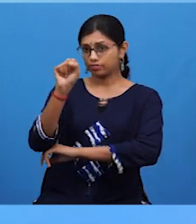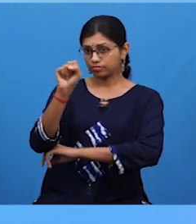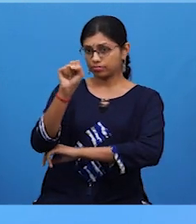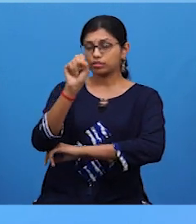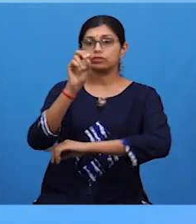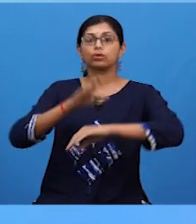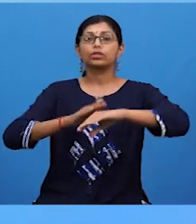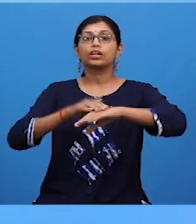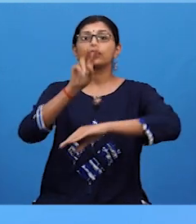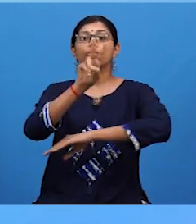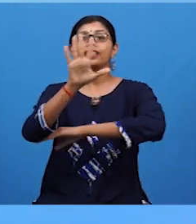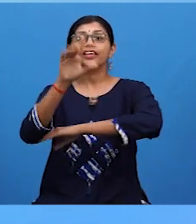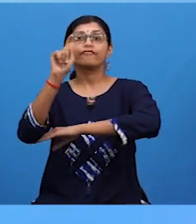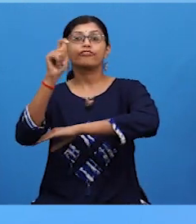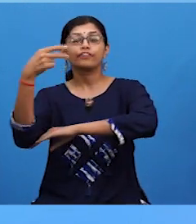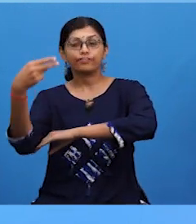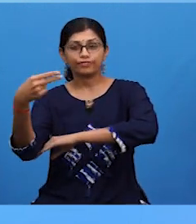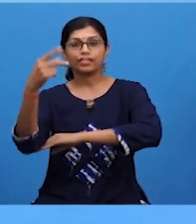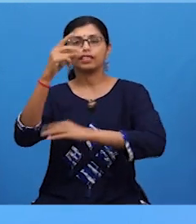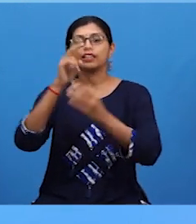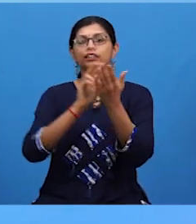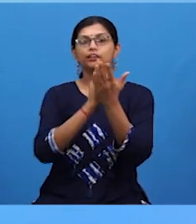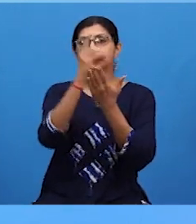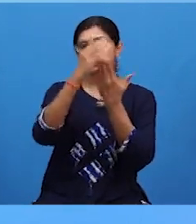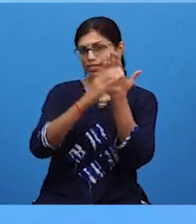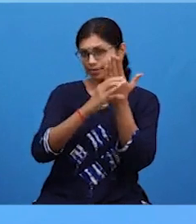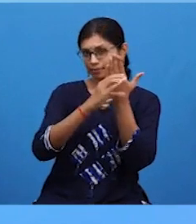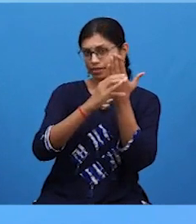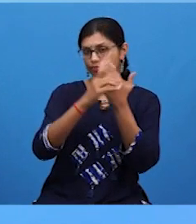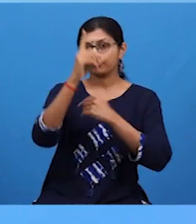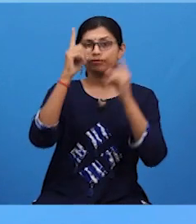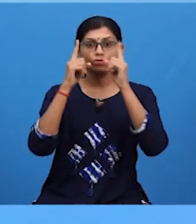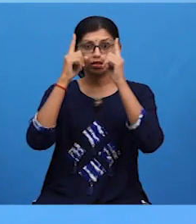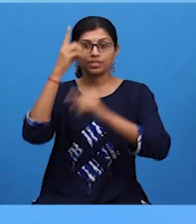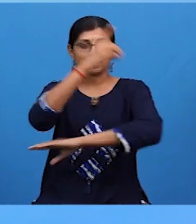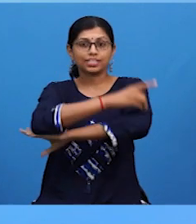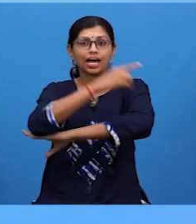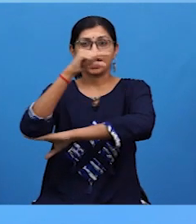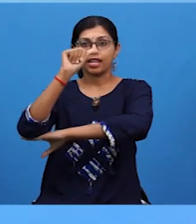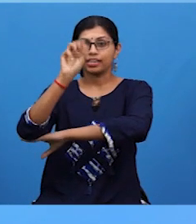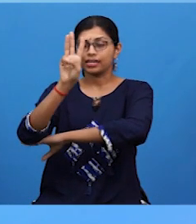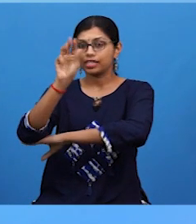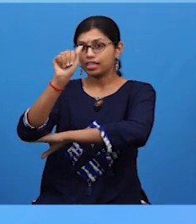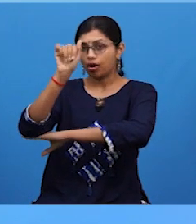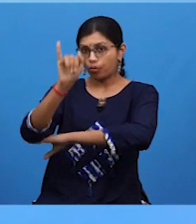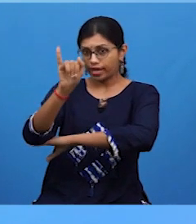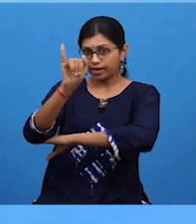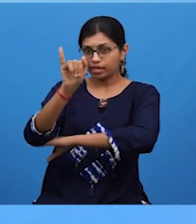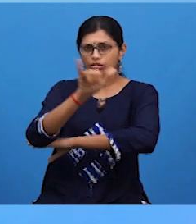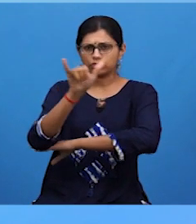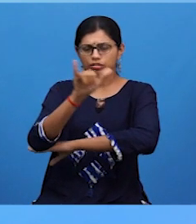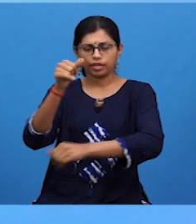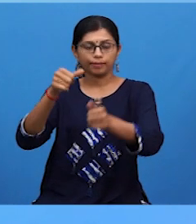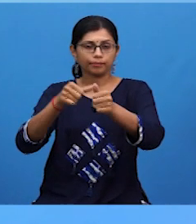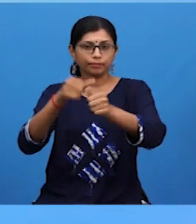year. Besides Christmas, Gawai is also celebrated on the same dates every